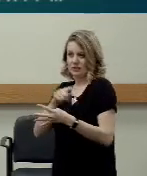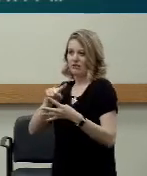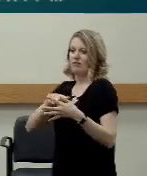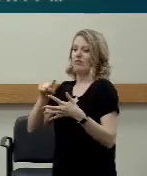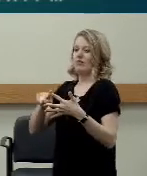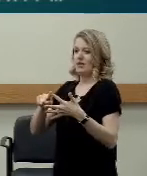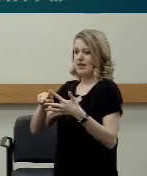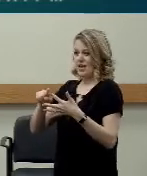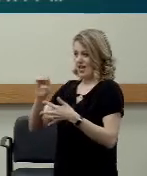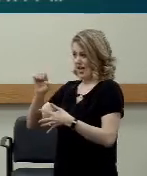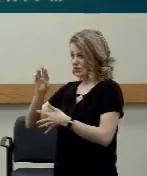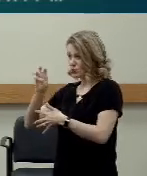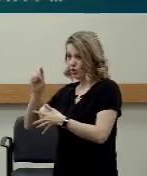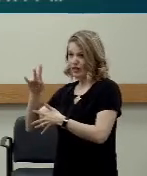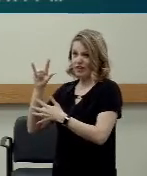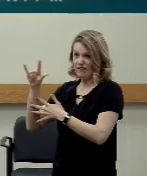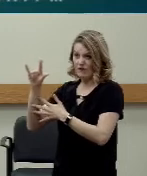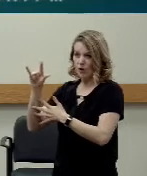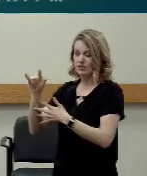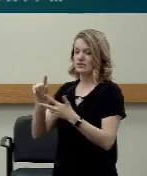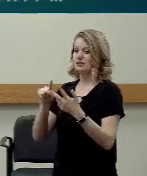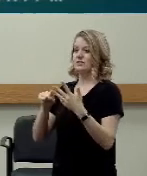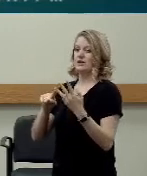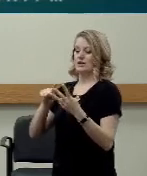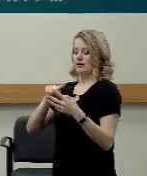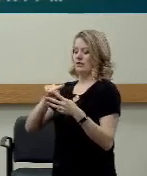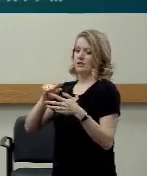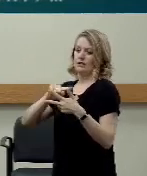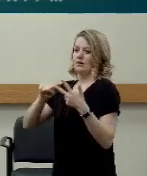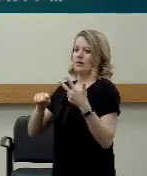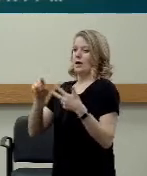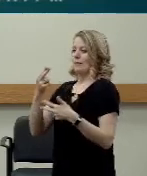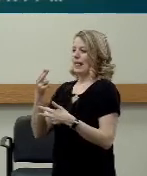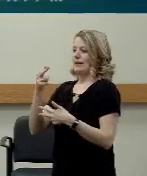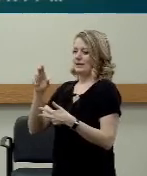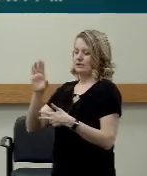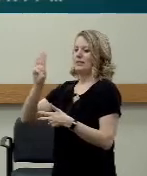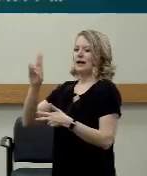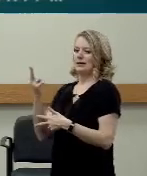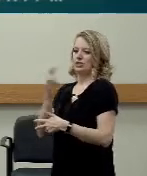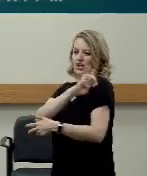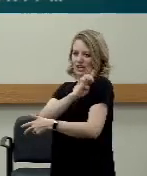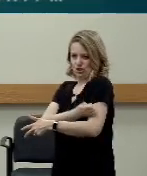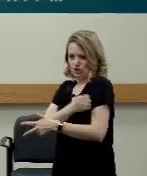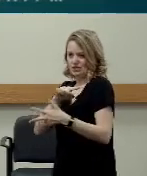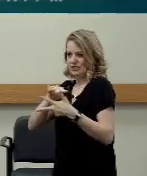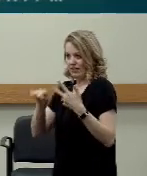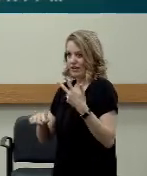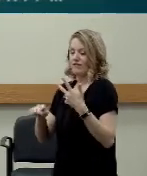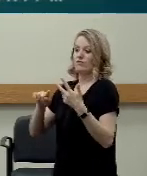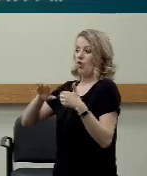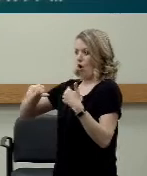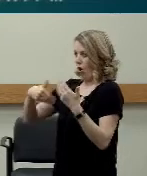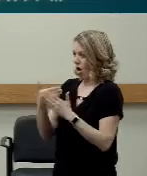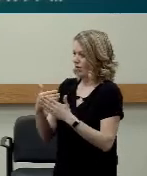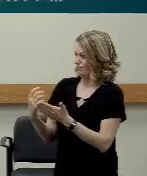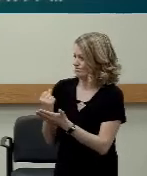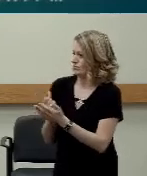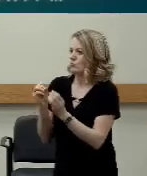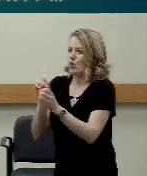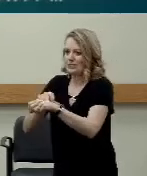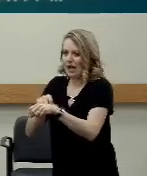Energy, and they have all been afforded additional time to prepare for the spread of the